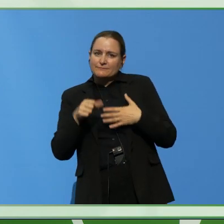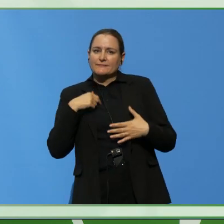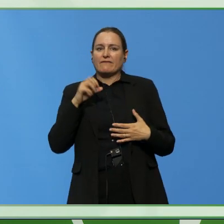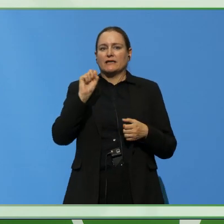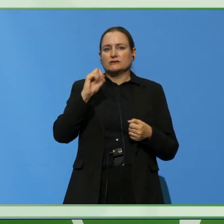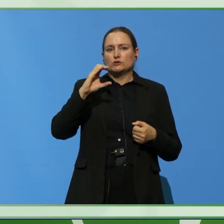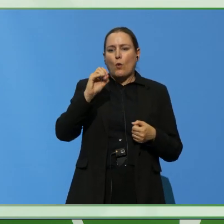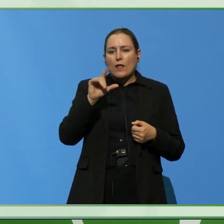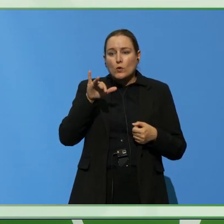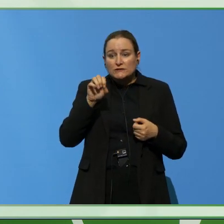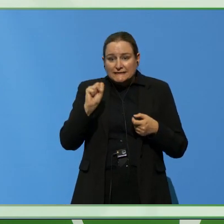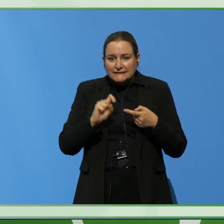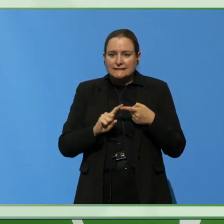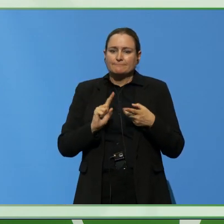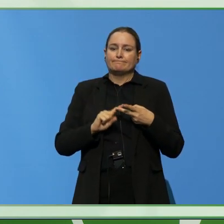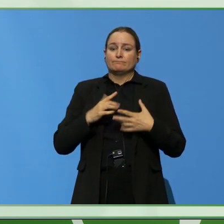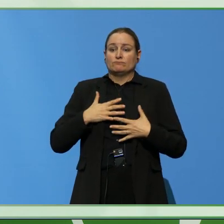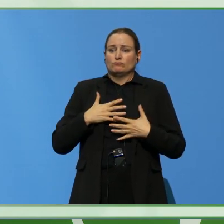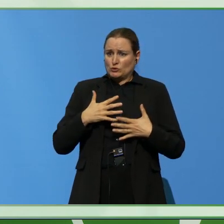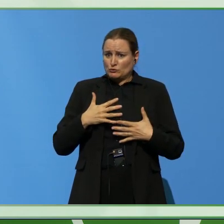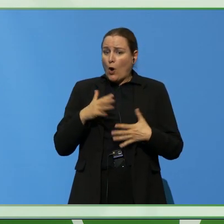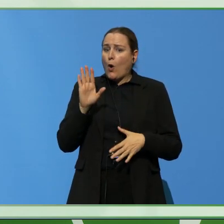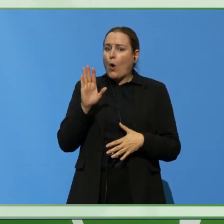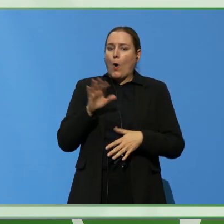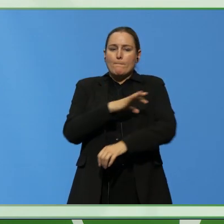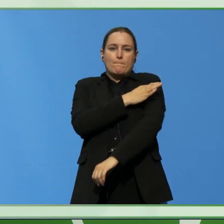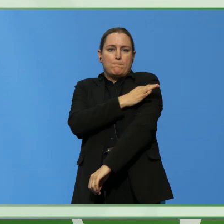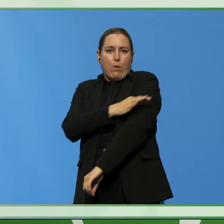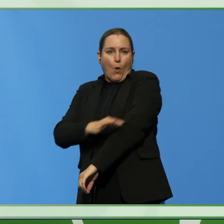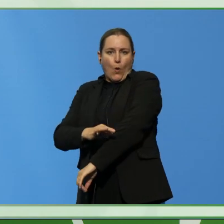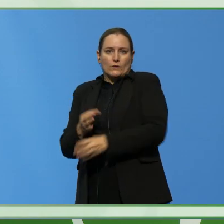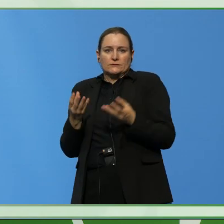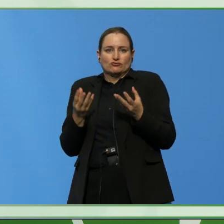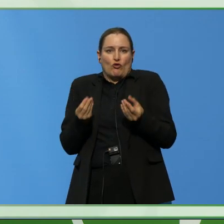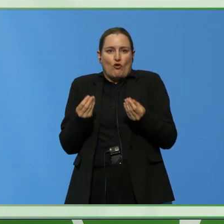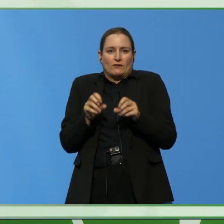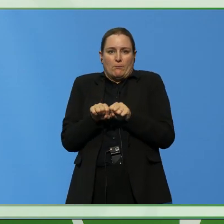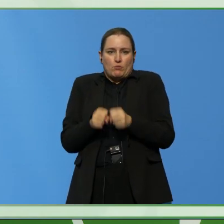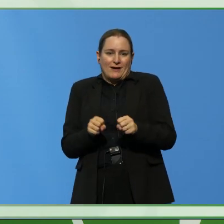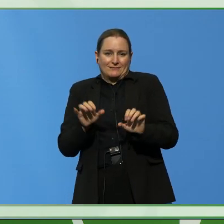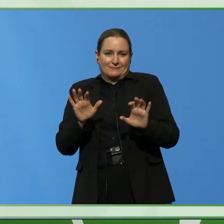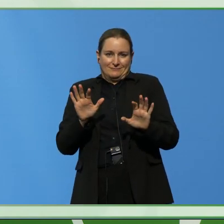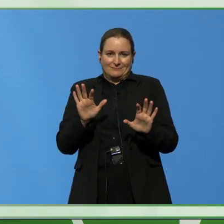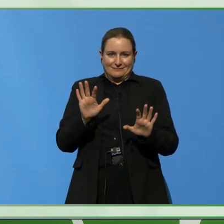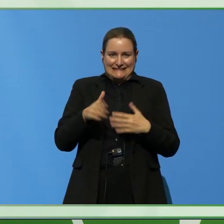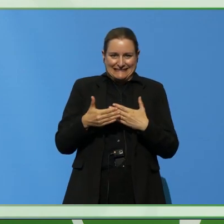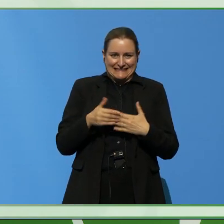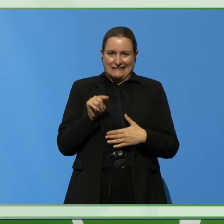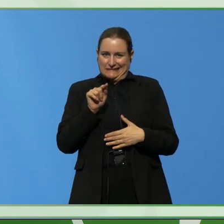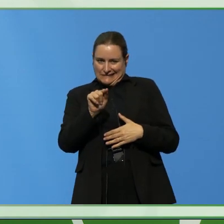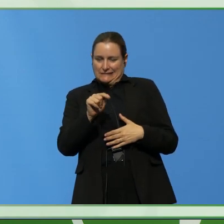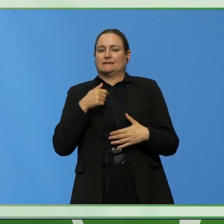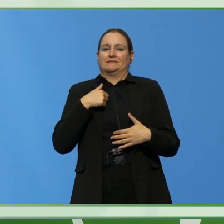disease. Why do I begin with this story? It's because of lived experience, and at the end you'll see